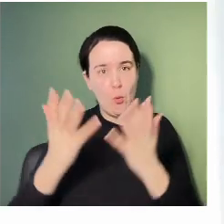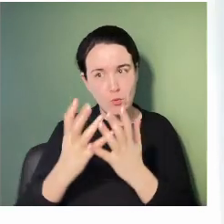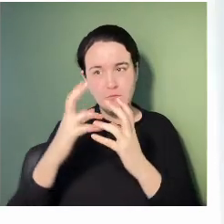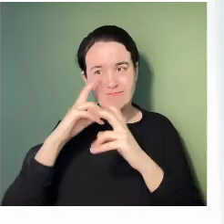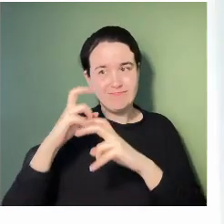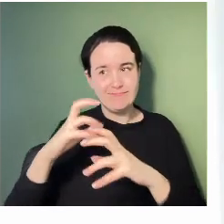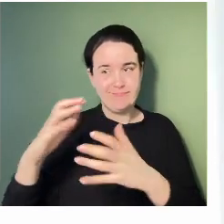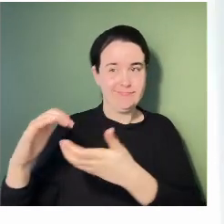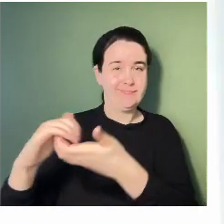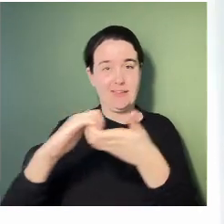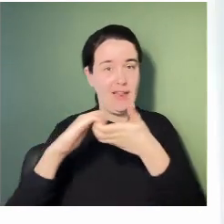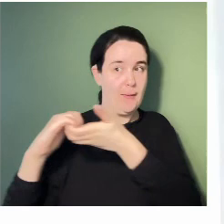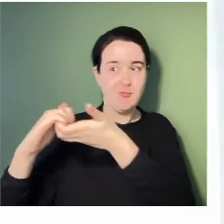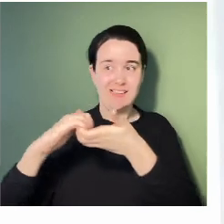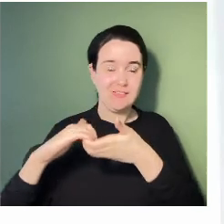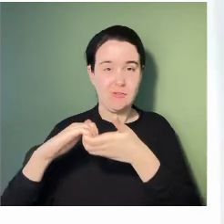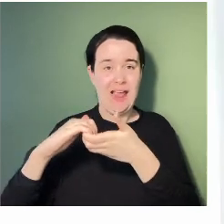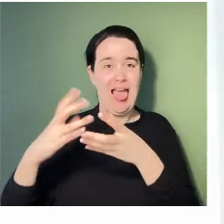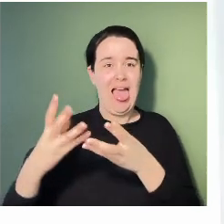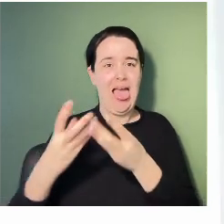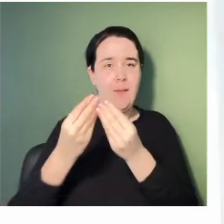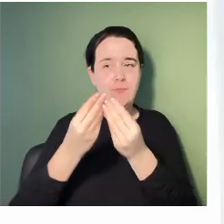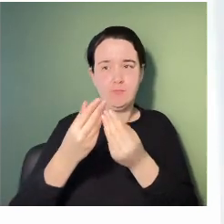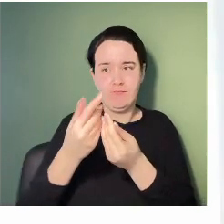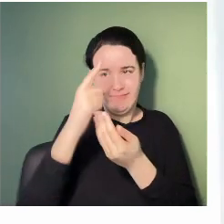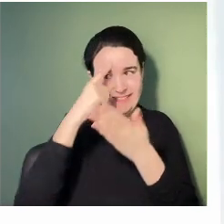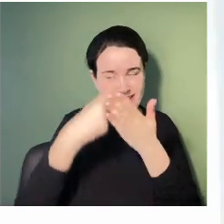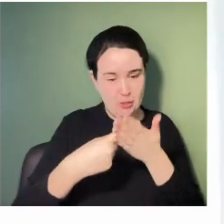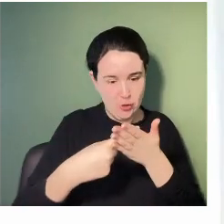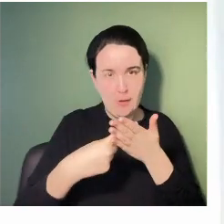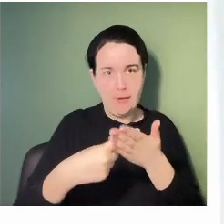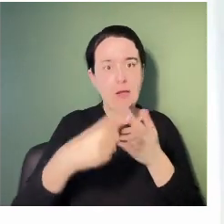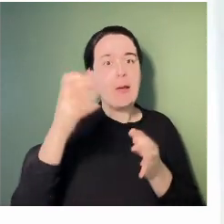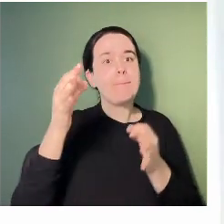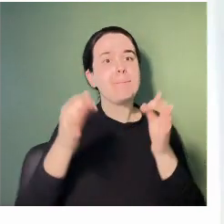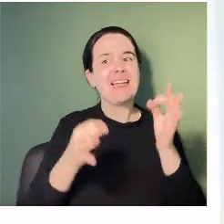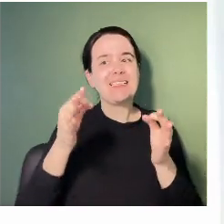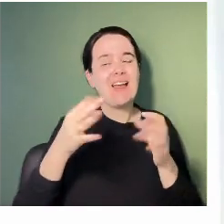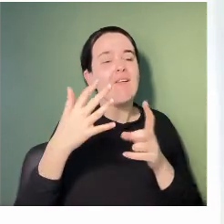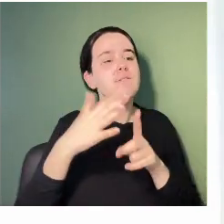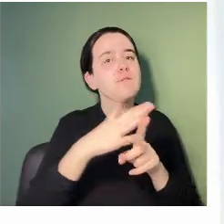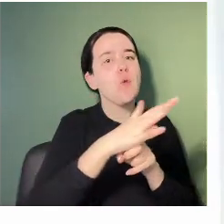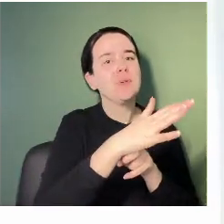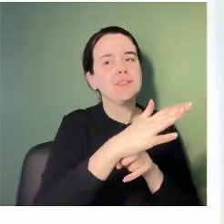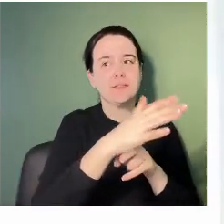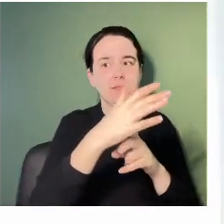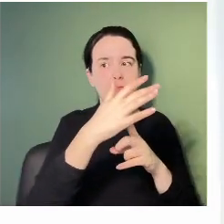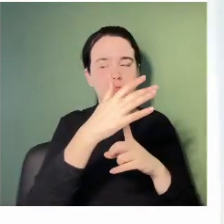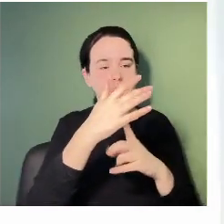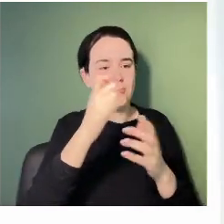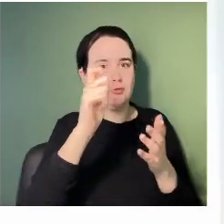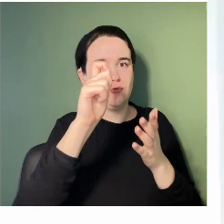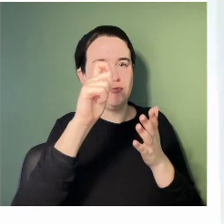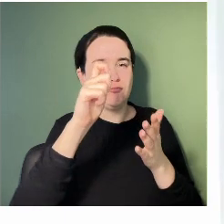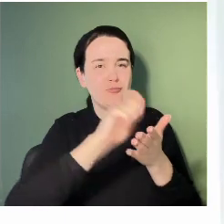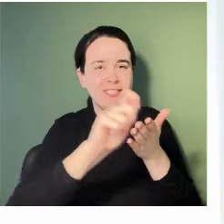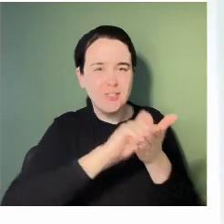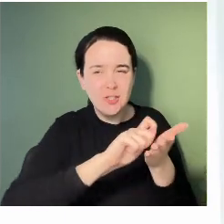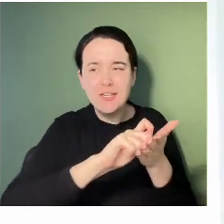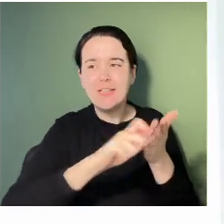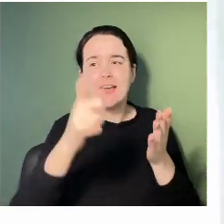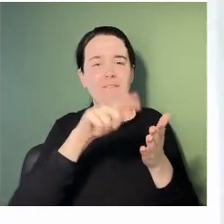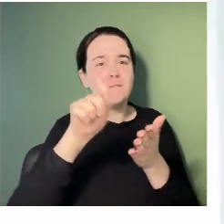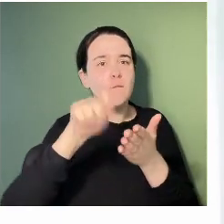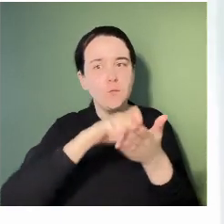help contribute to the discussion between policymakers, journalists, and voters as well. So the question that I think we're talking